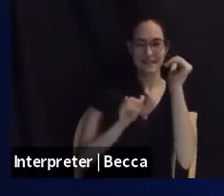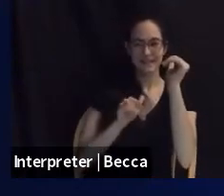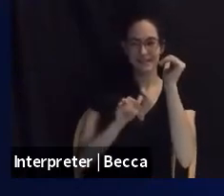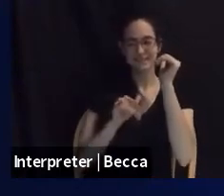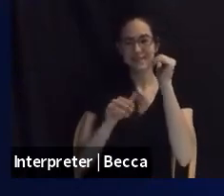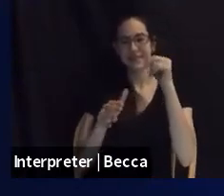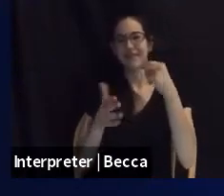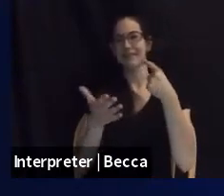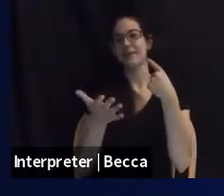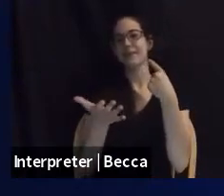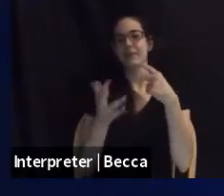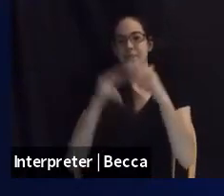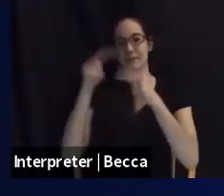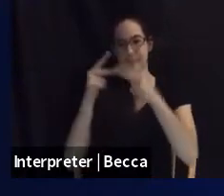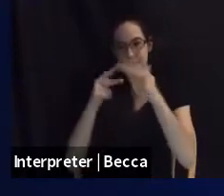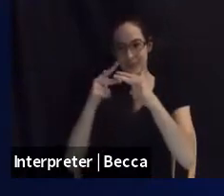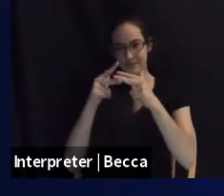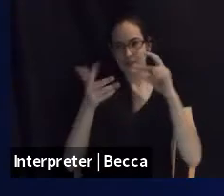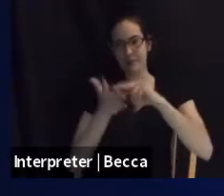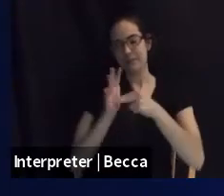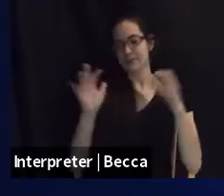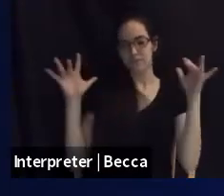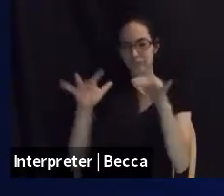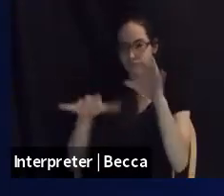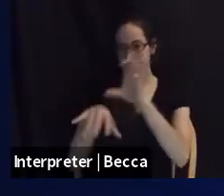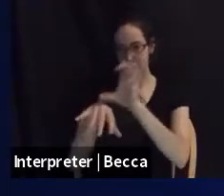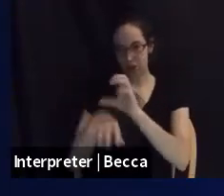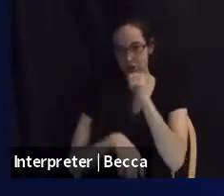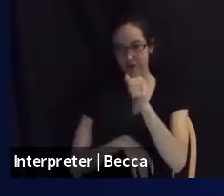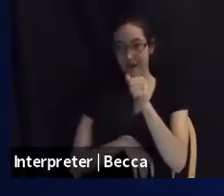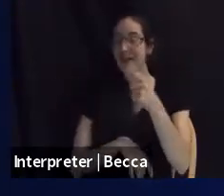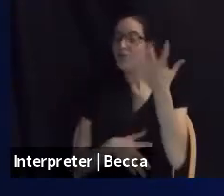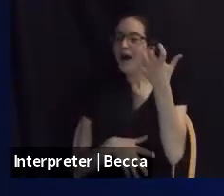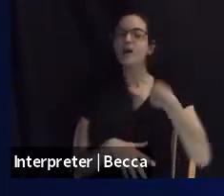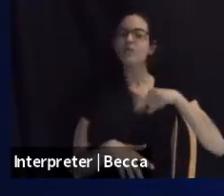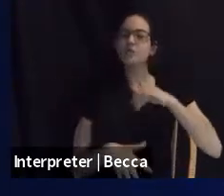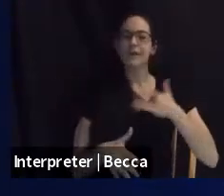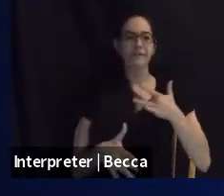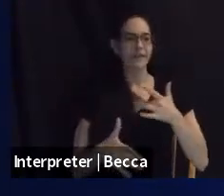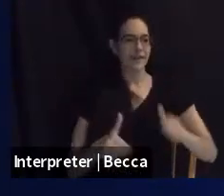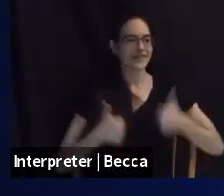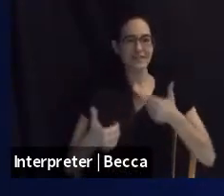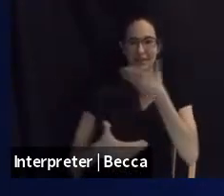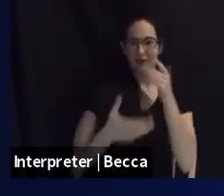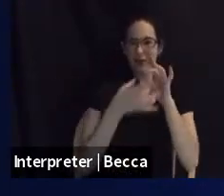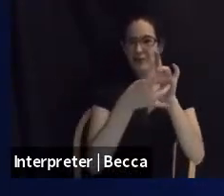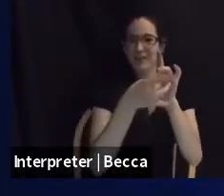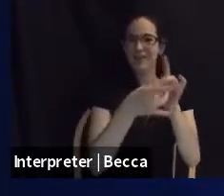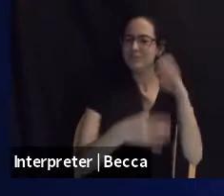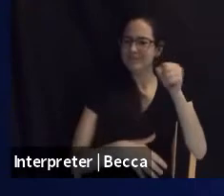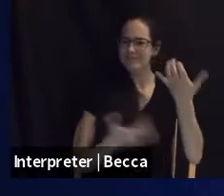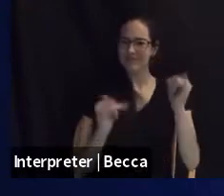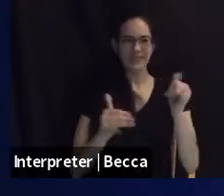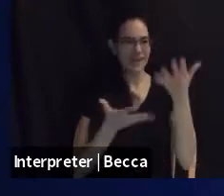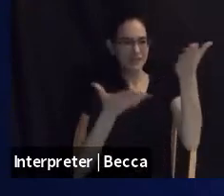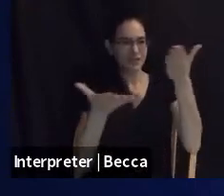that. We felt like life is so much better done in relationship. And yeah, we're gonna still have services and we're still gonna